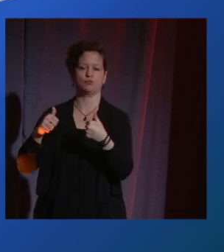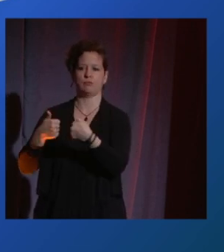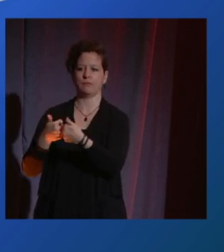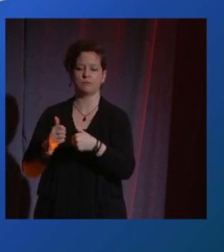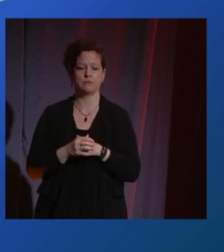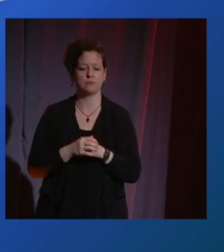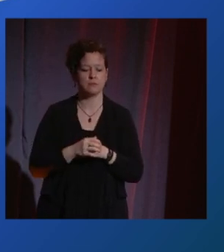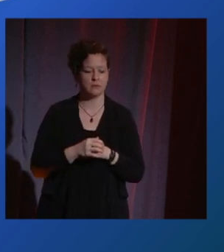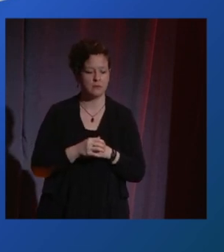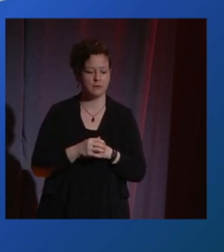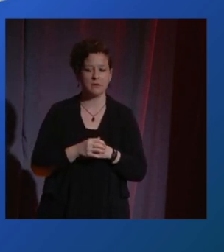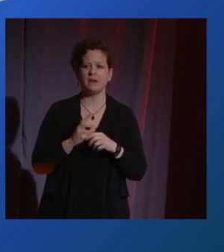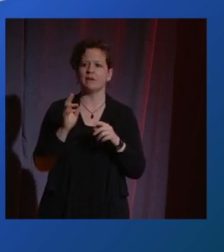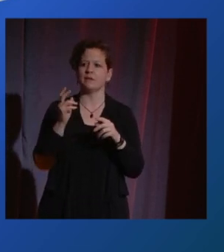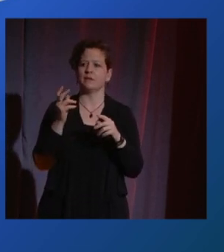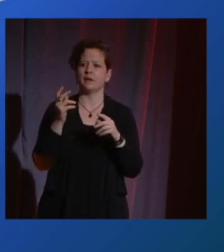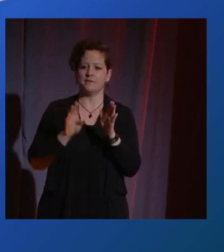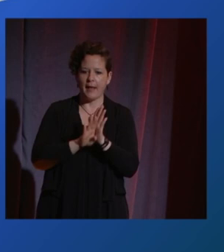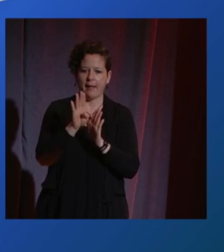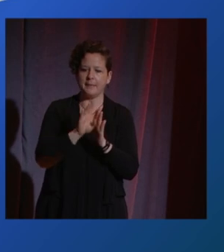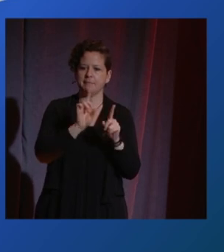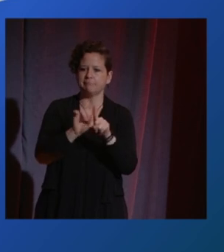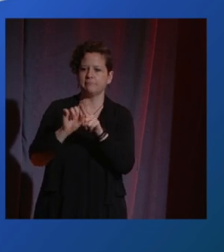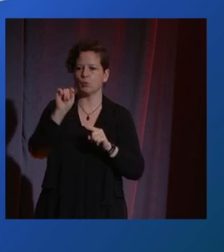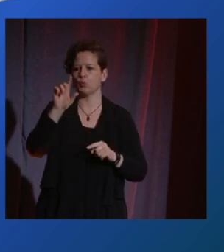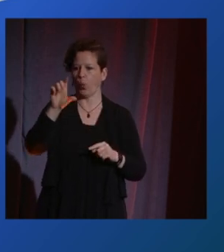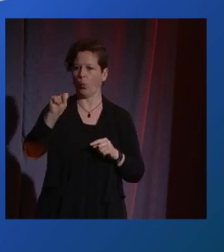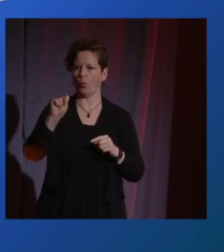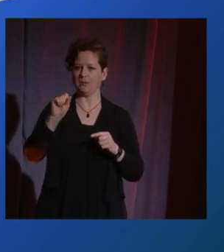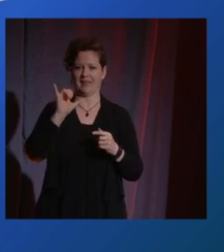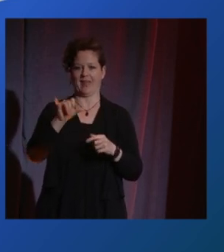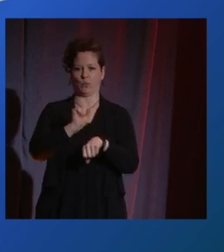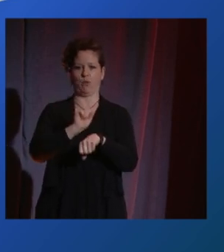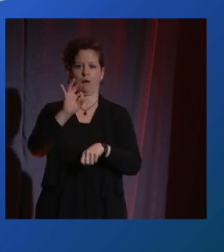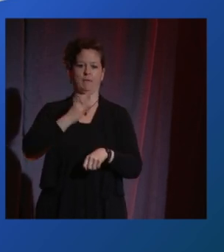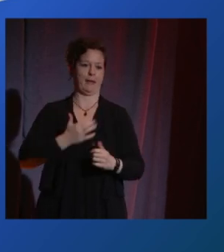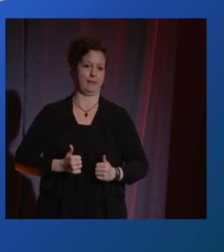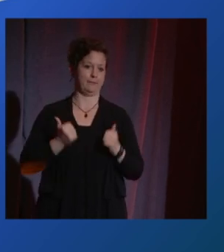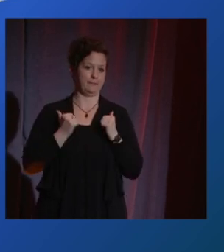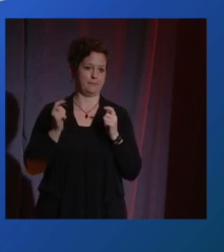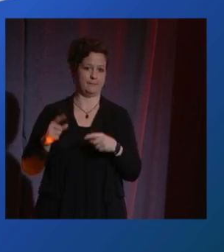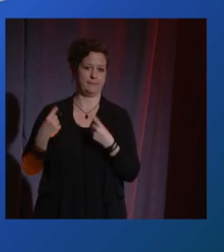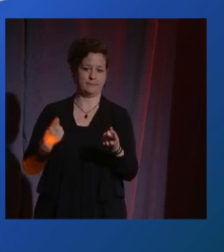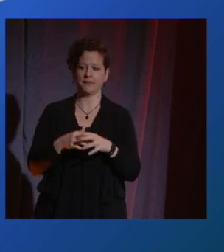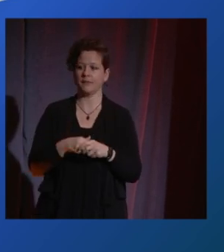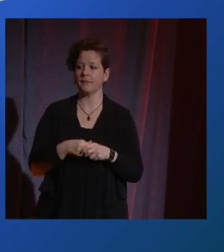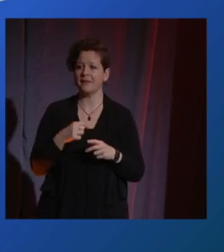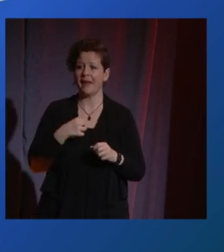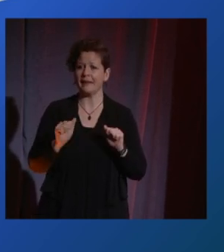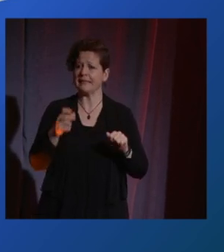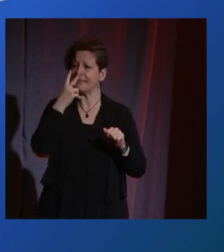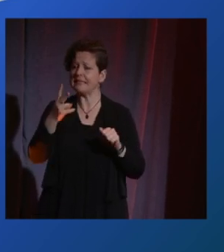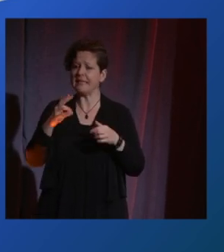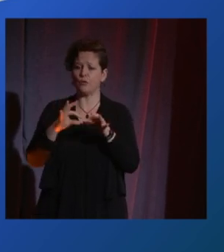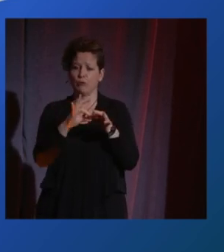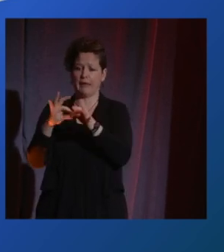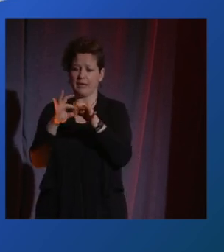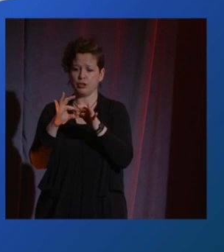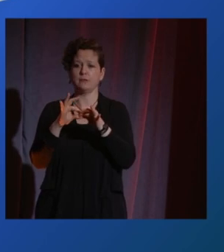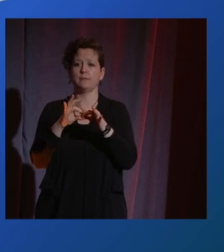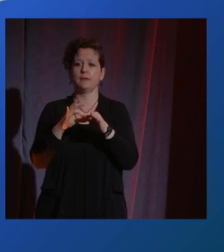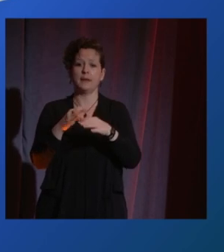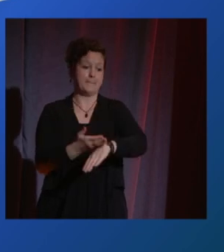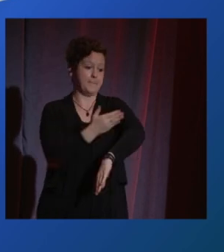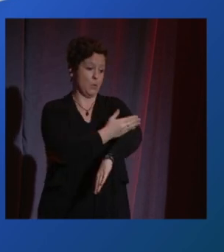working on tools has been my life because I can actually see that there's this relationship between advances in the